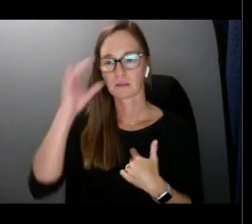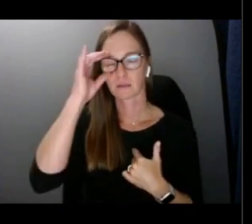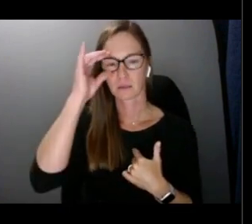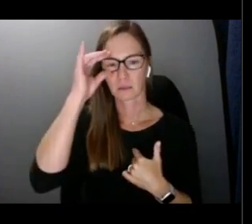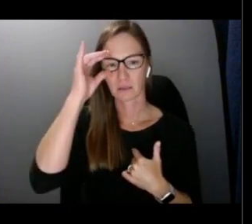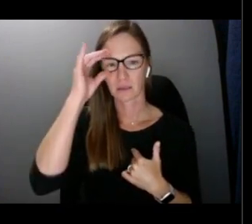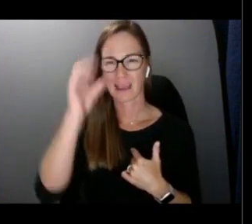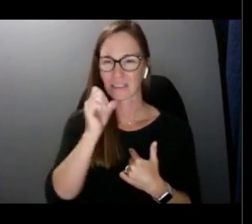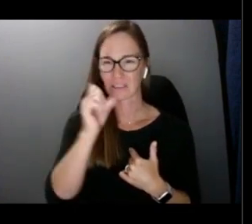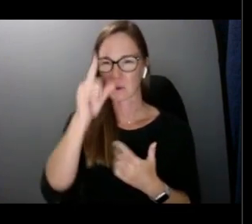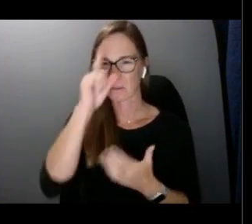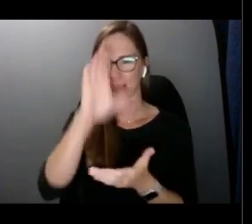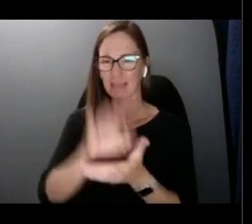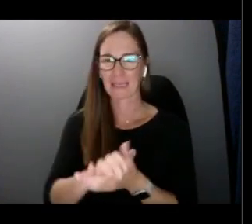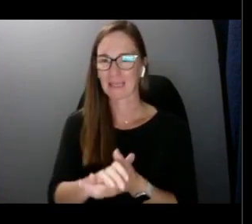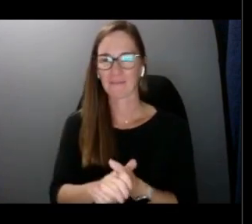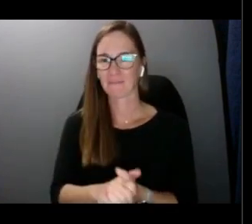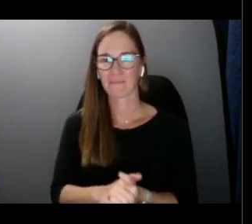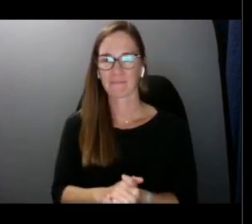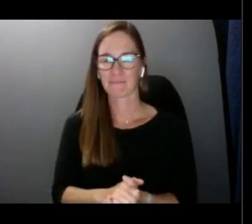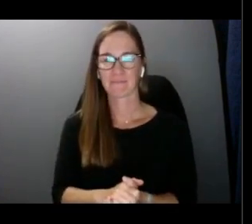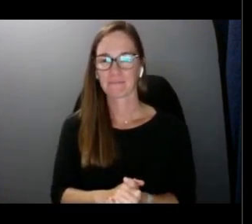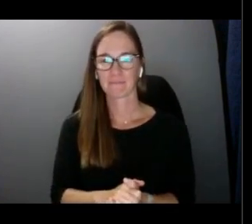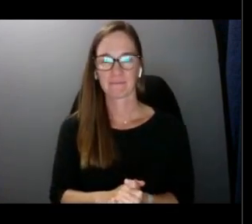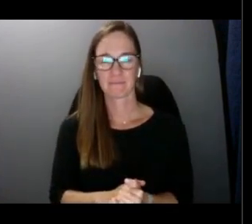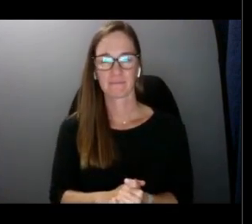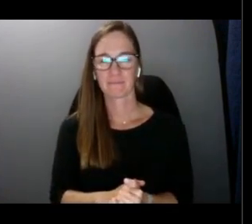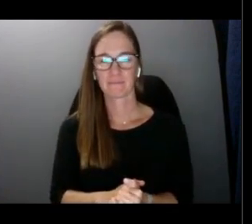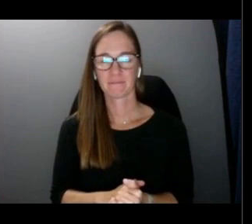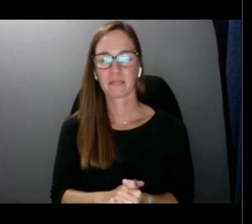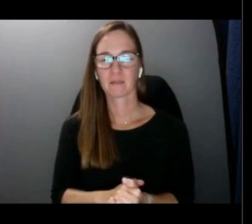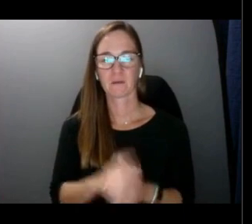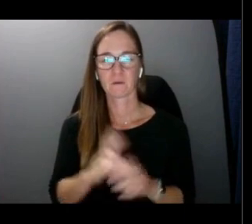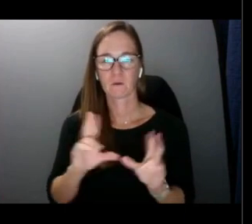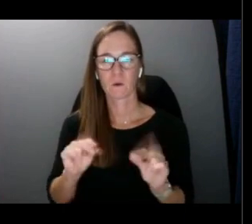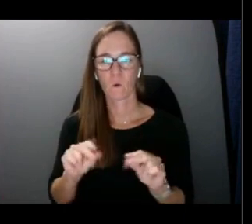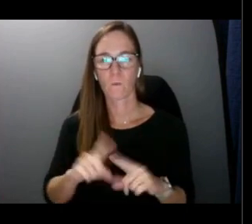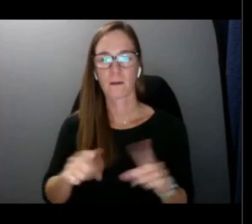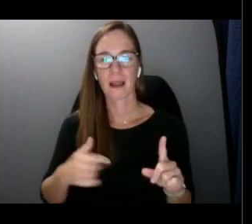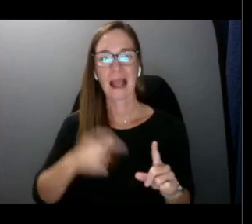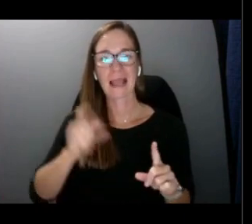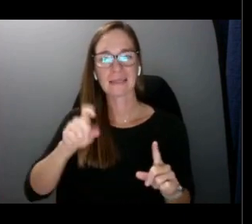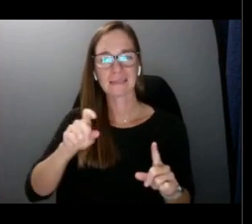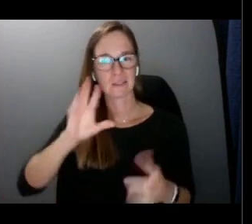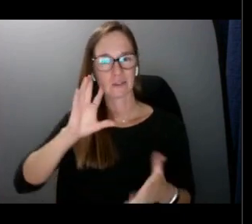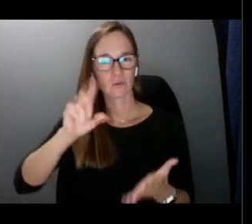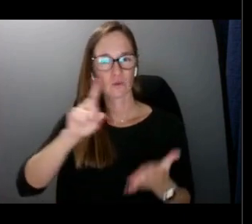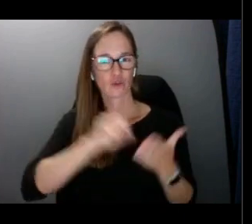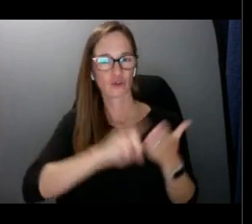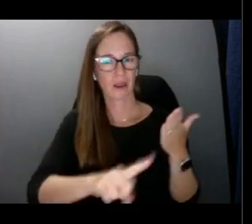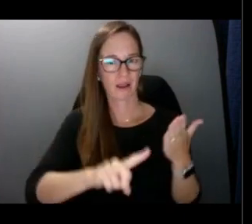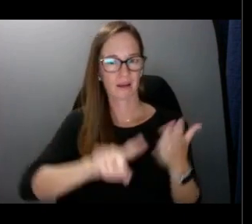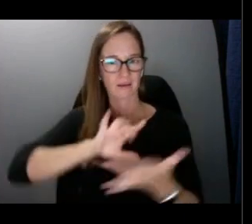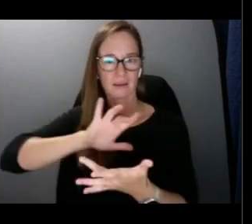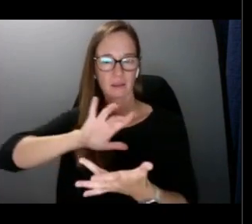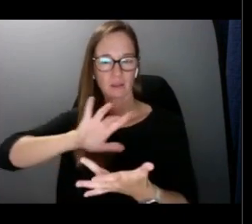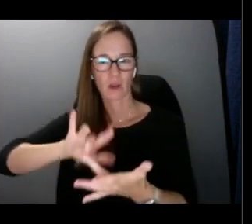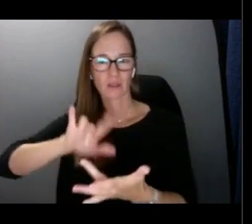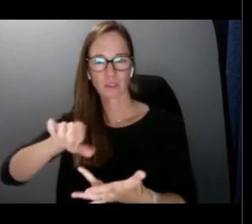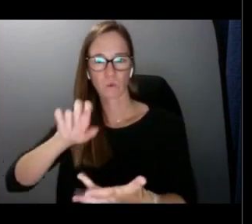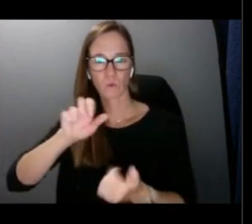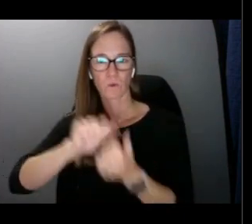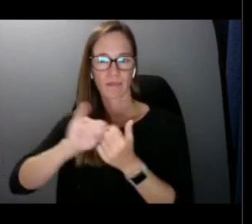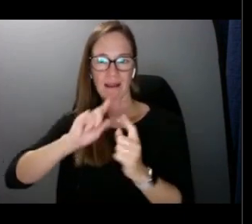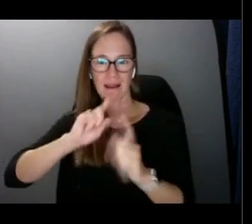I don't believe so, but I will need to get back to you with